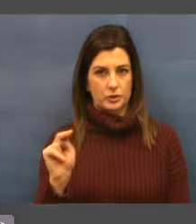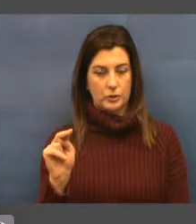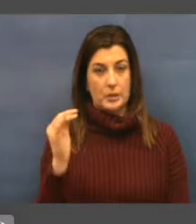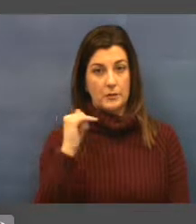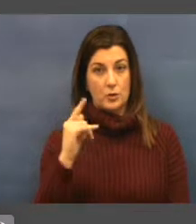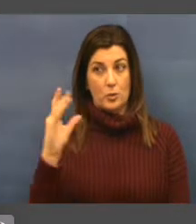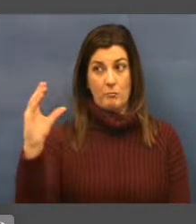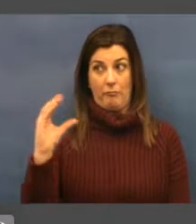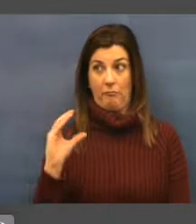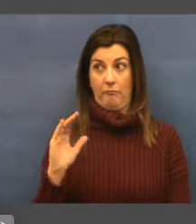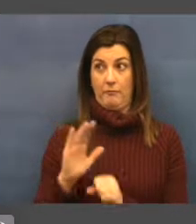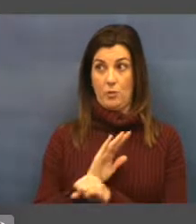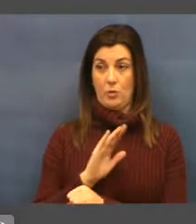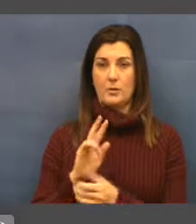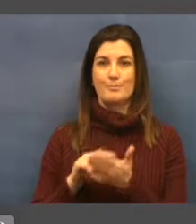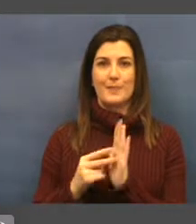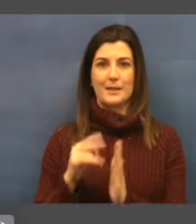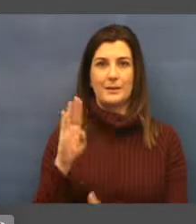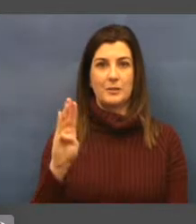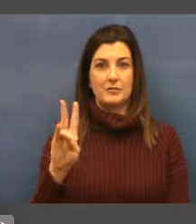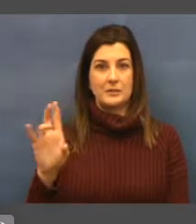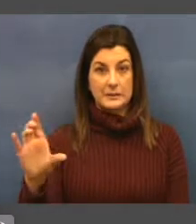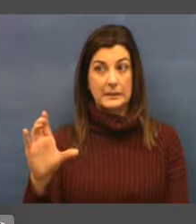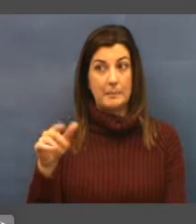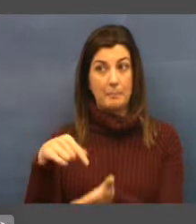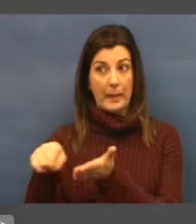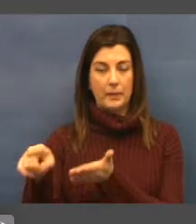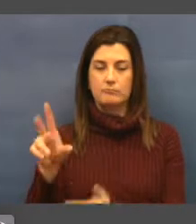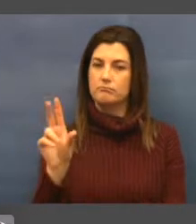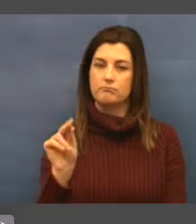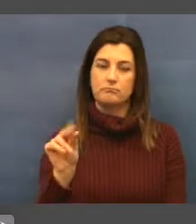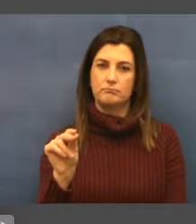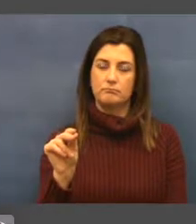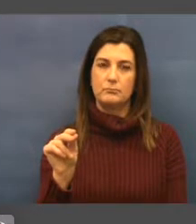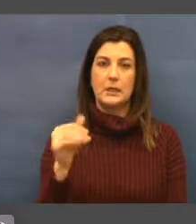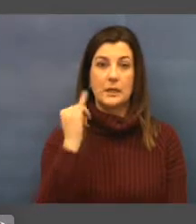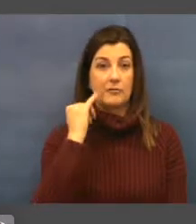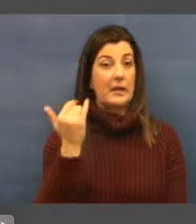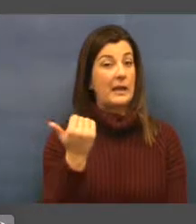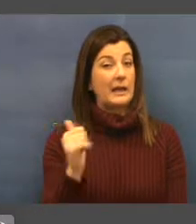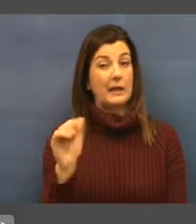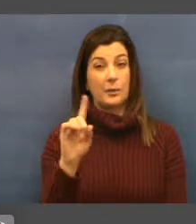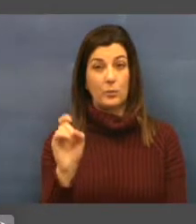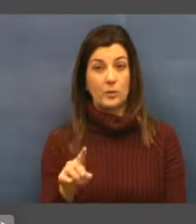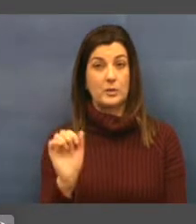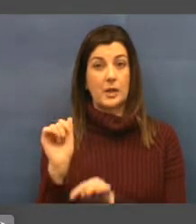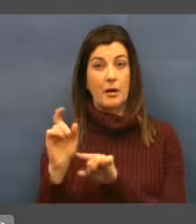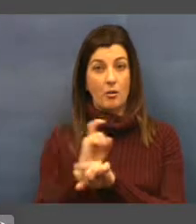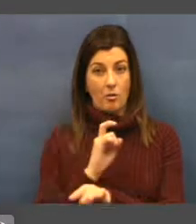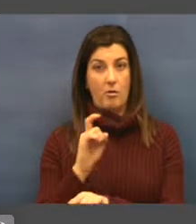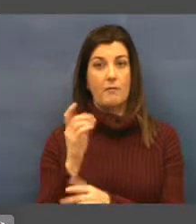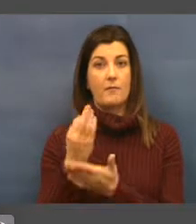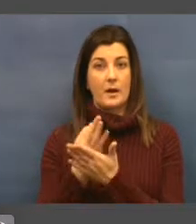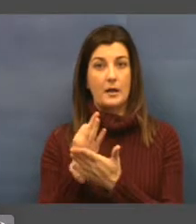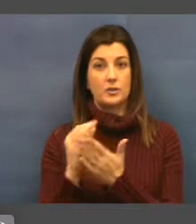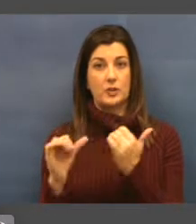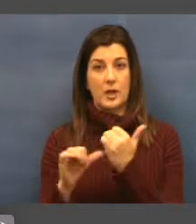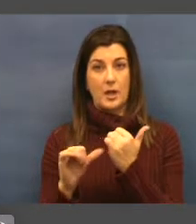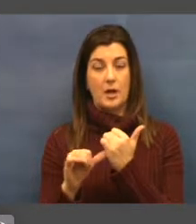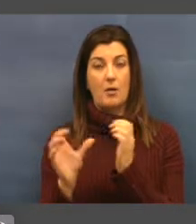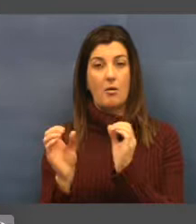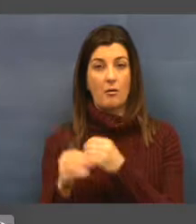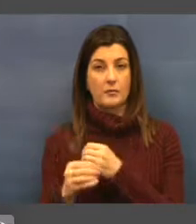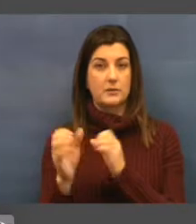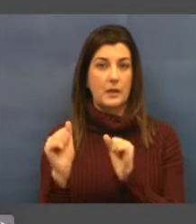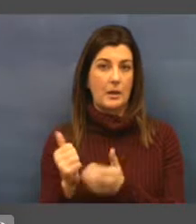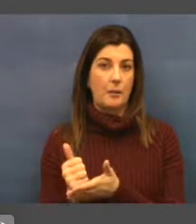full amount, that means that we did not receive anything. And if you have any questions about this, again, you can call the financial aid office and we'll help you